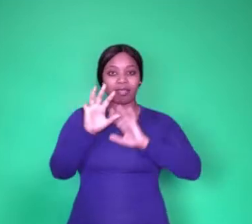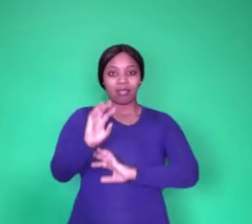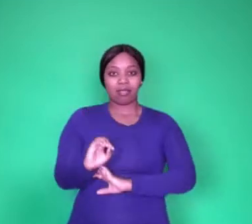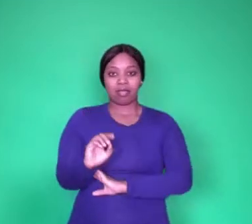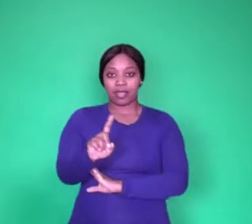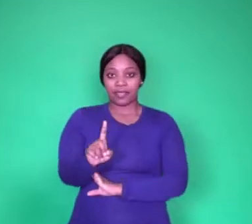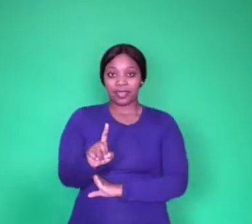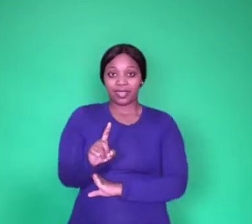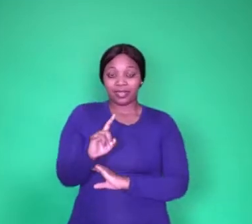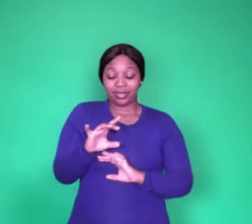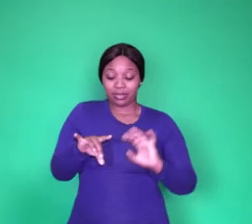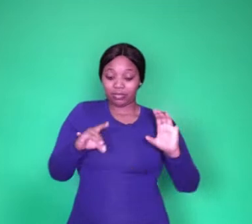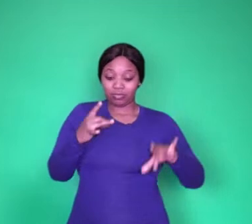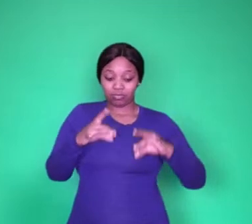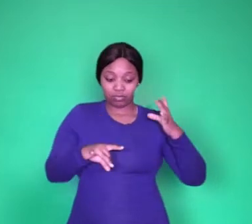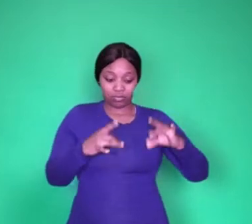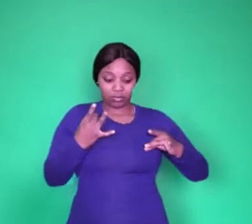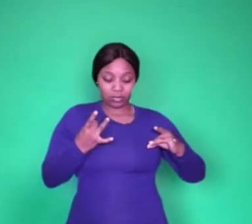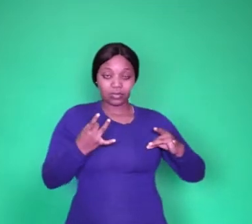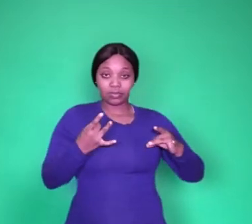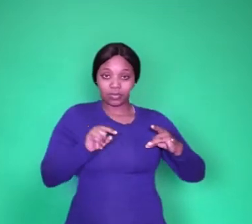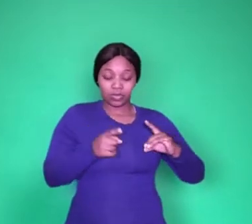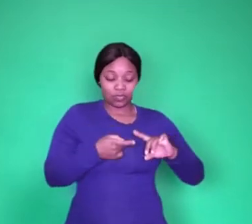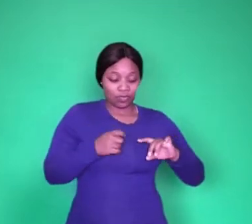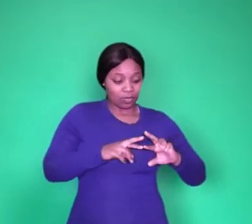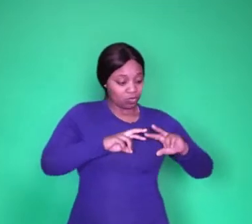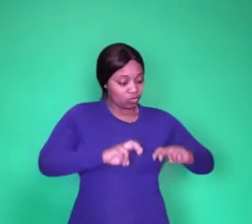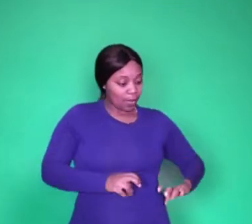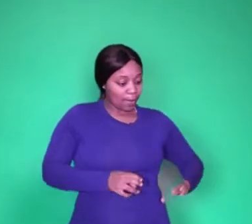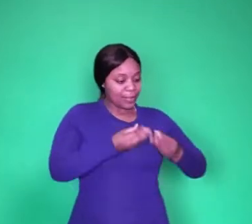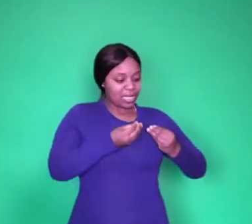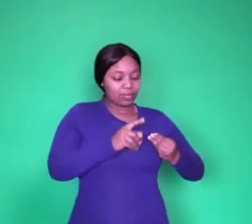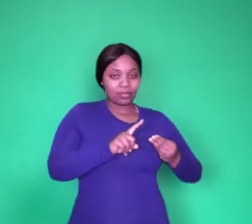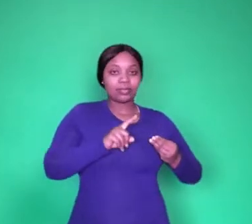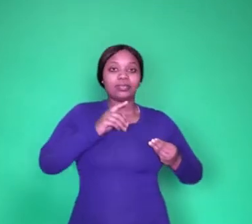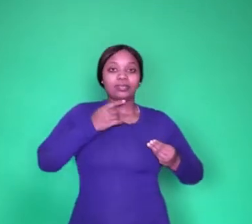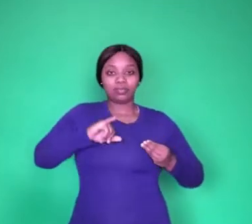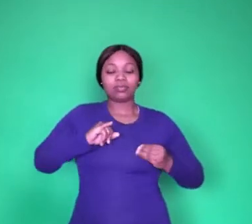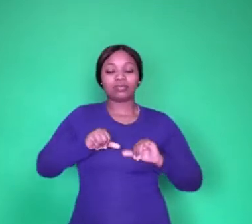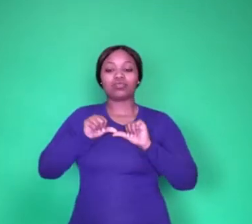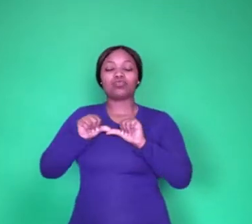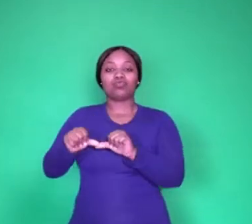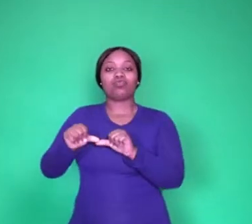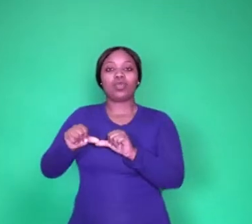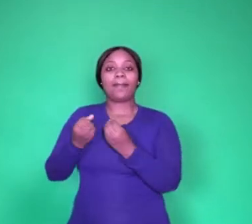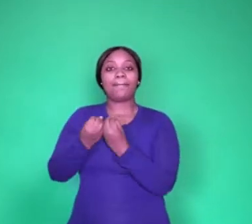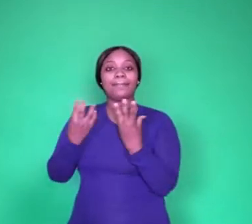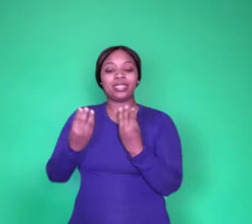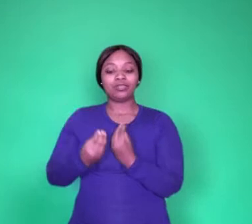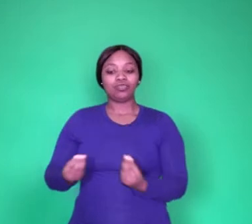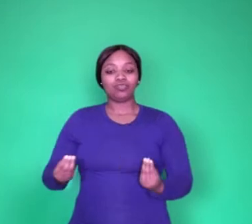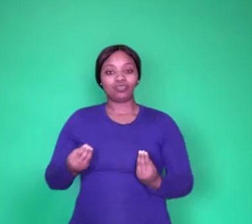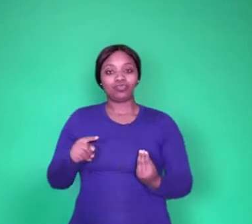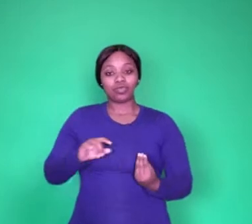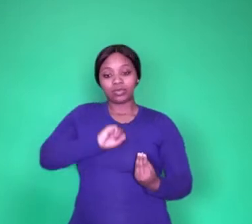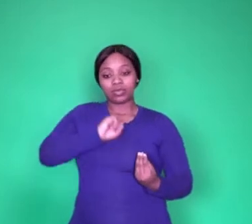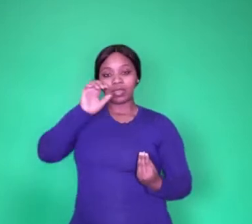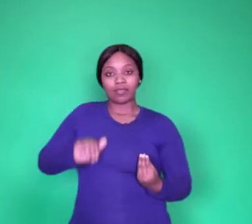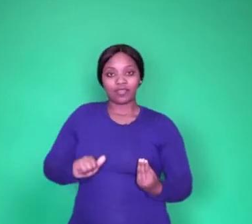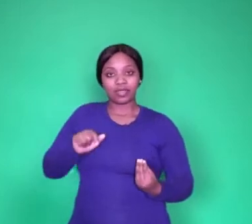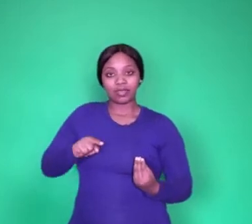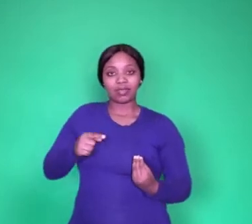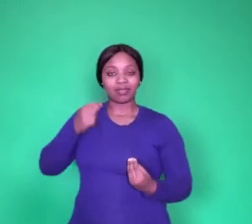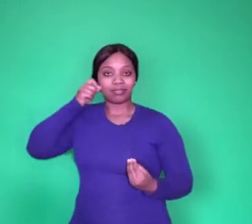families continue to be the norm for many children in South Africa, that multiple people parent, that grandparents